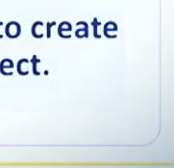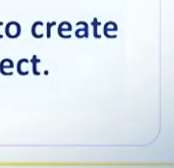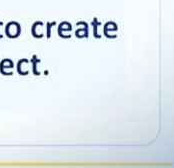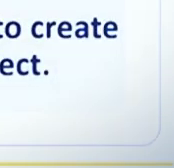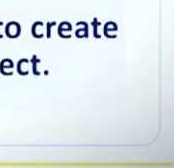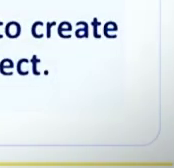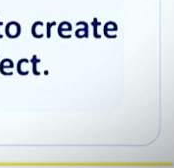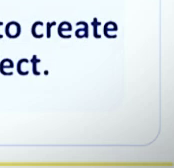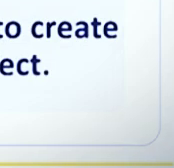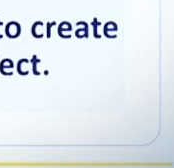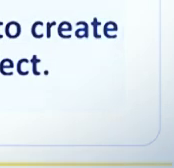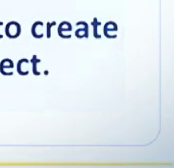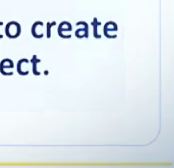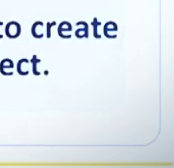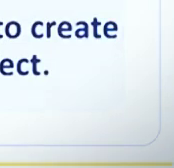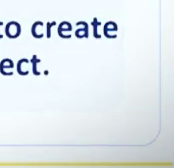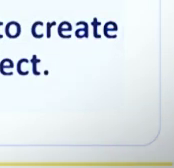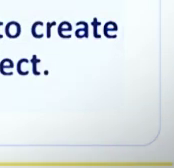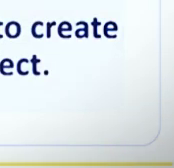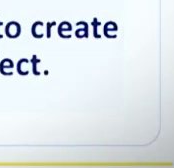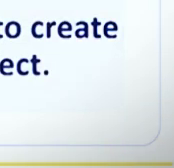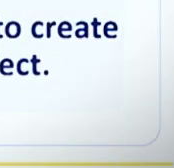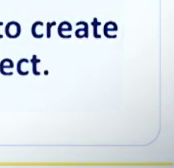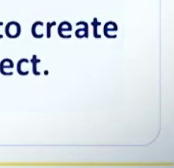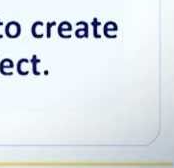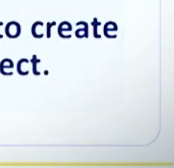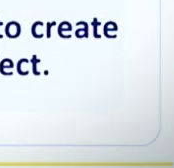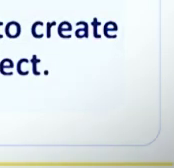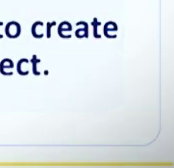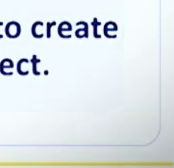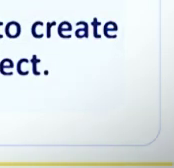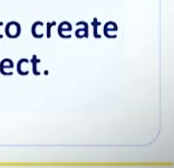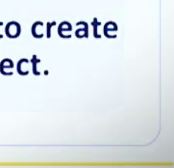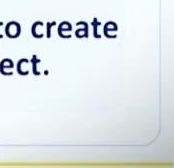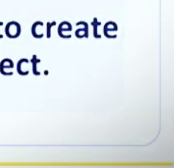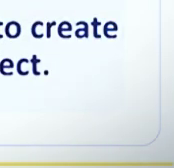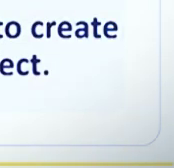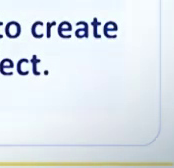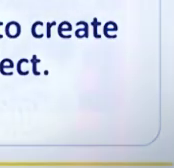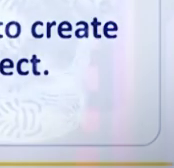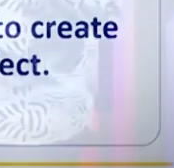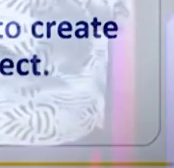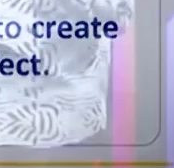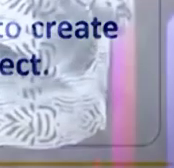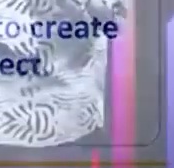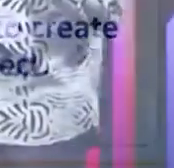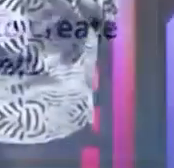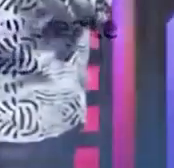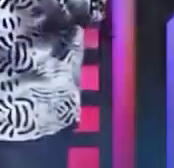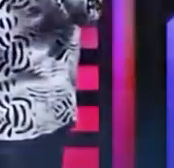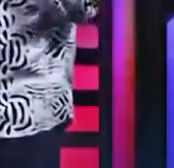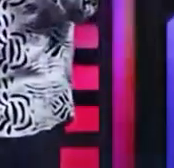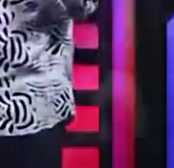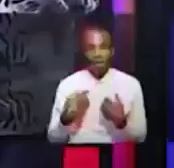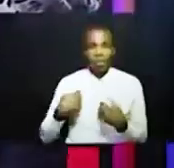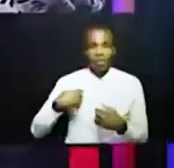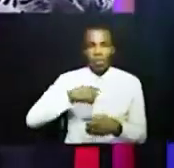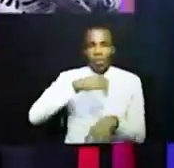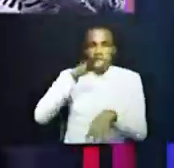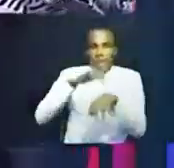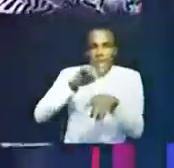effect. So when this power is in us, it's that to me here, Juma wo yemua. We create